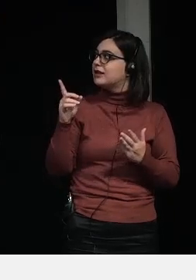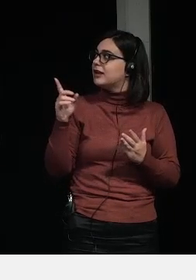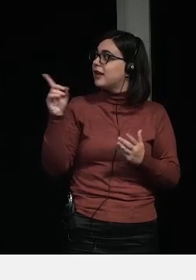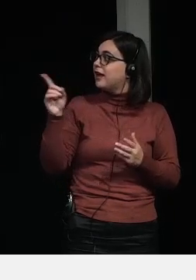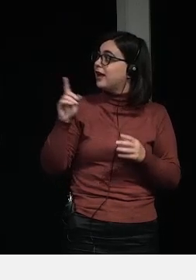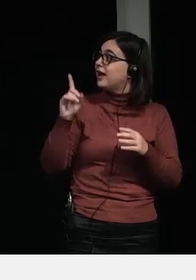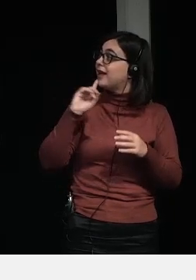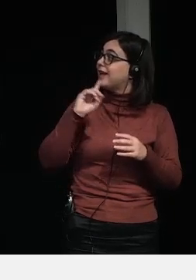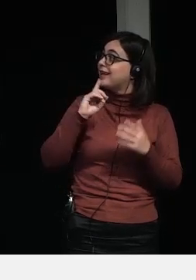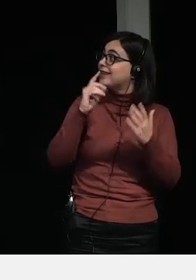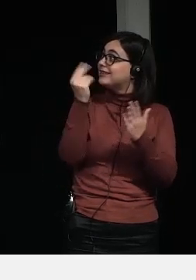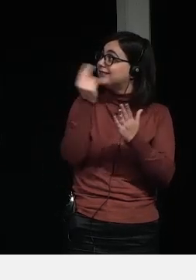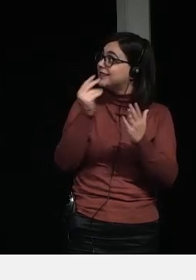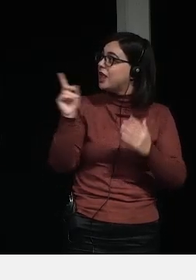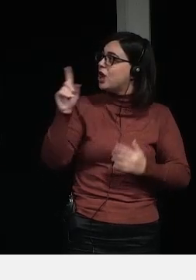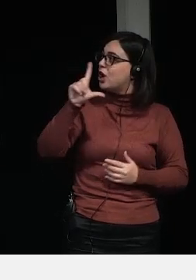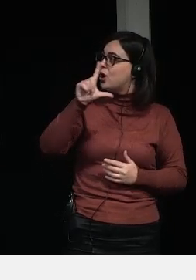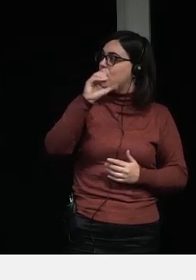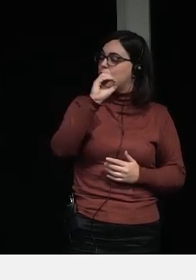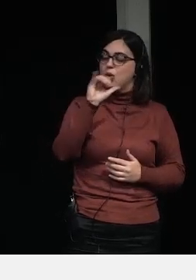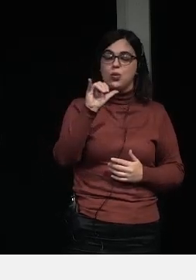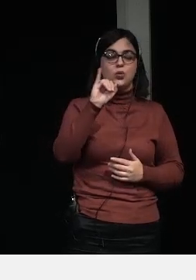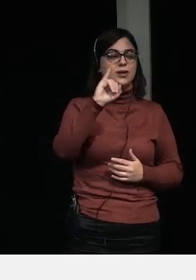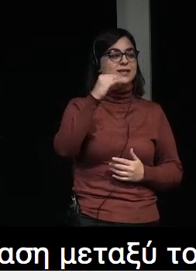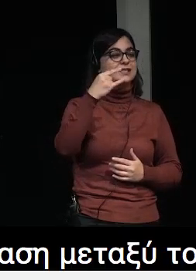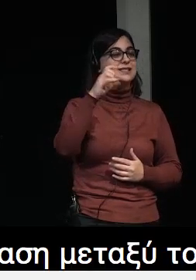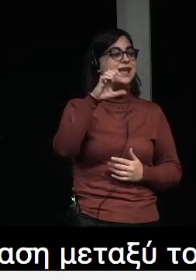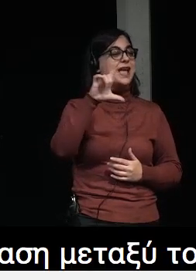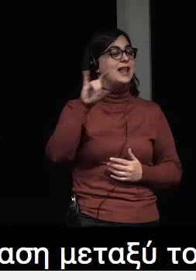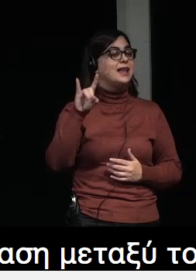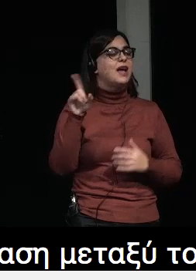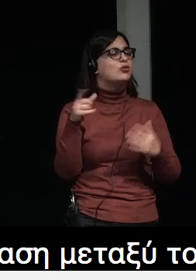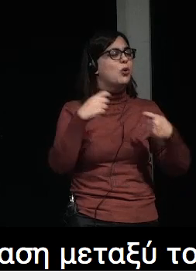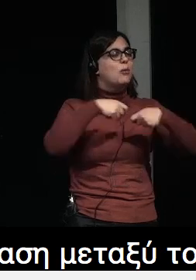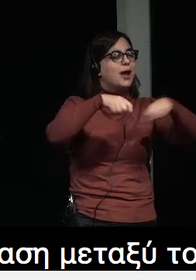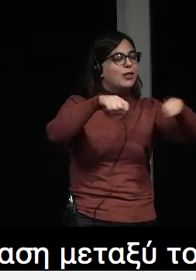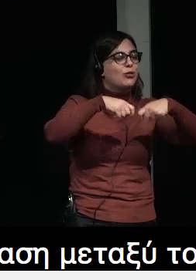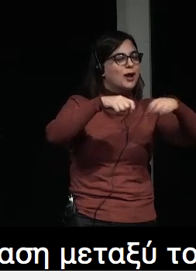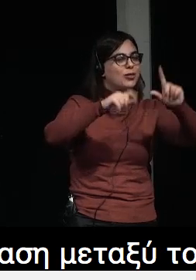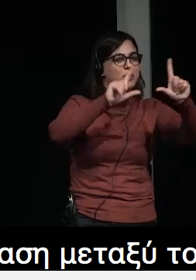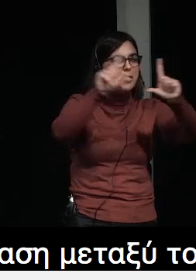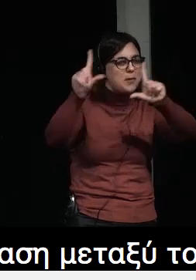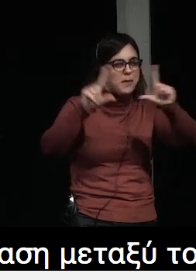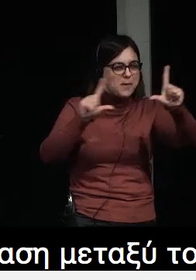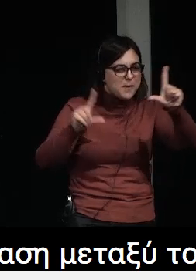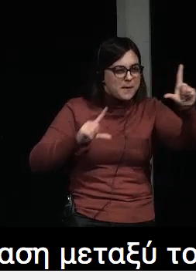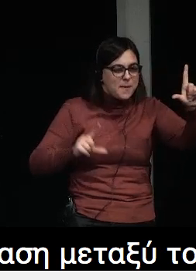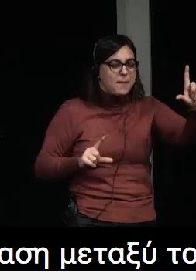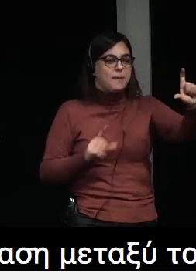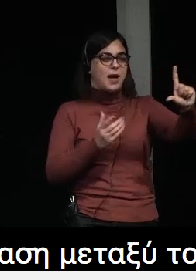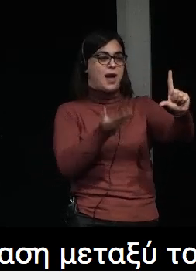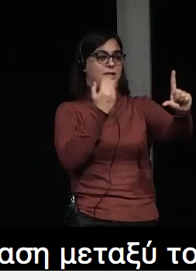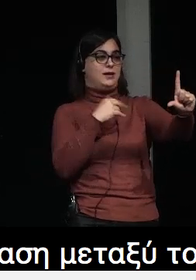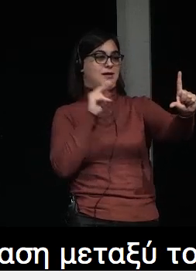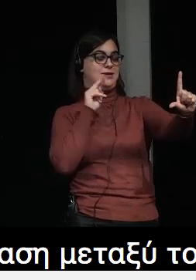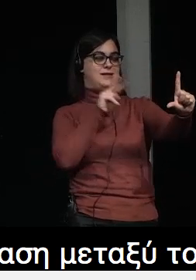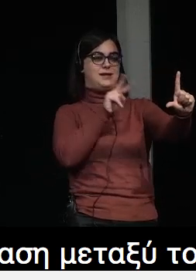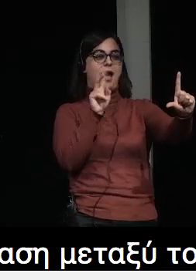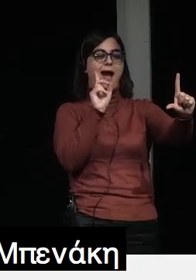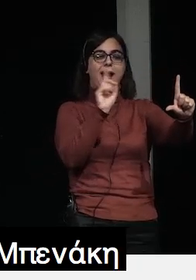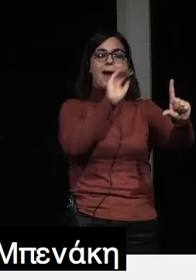outside, each suggesting a life which is not known to us, but all these windows are characterized by a visible